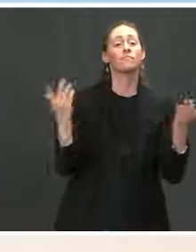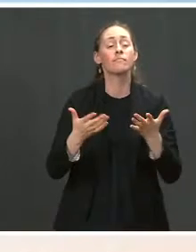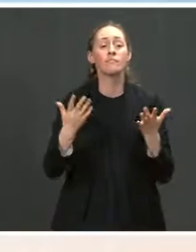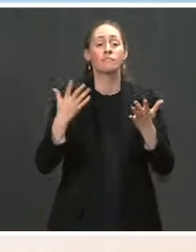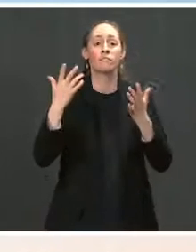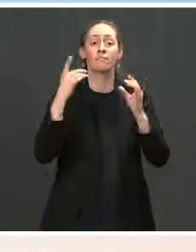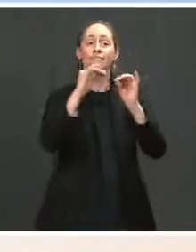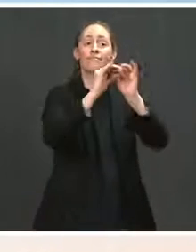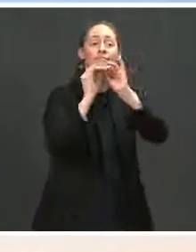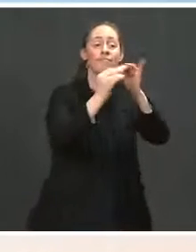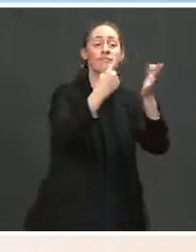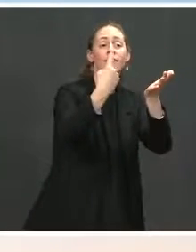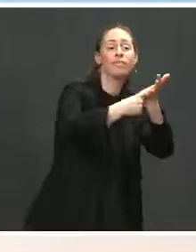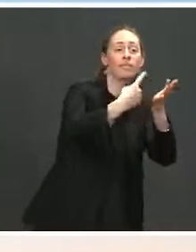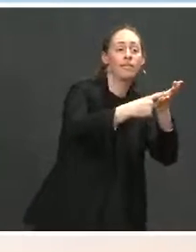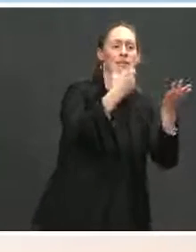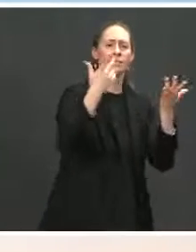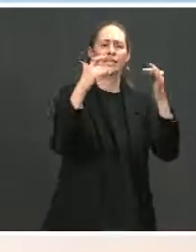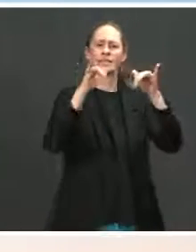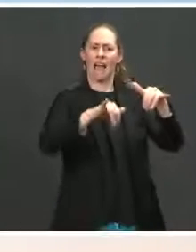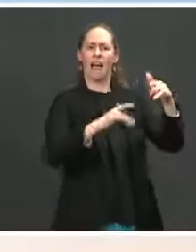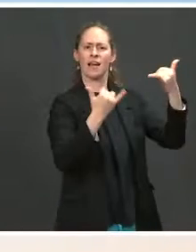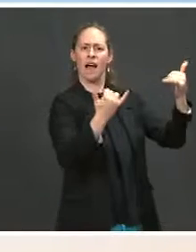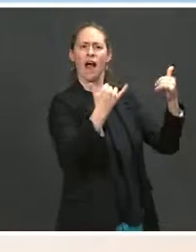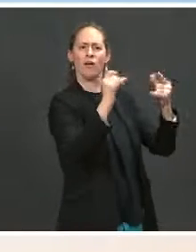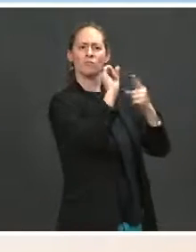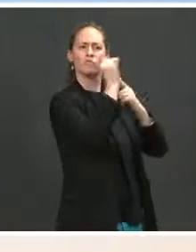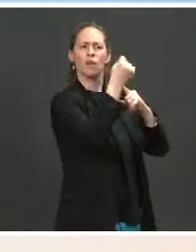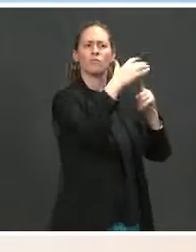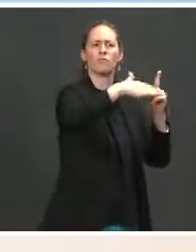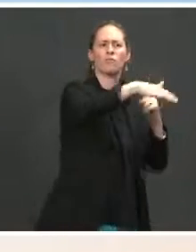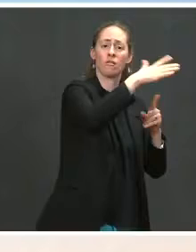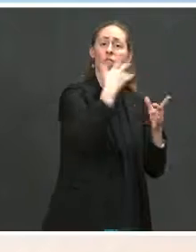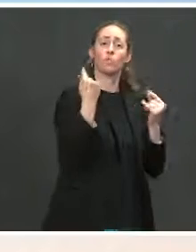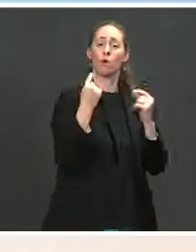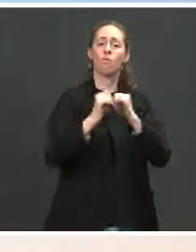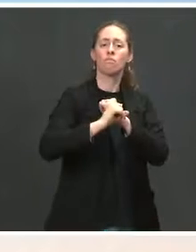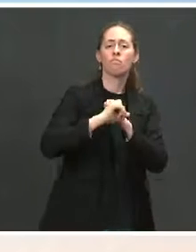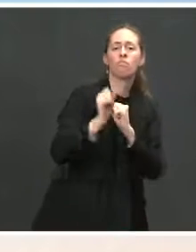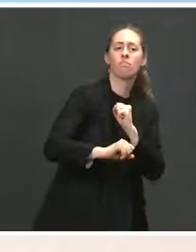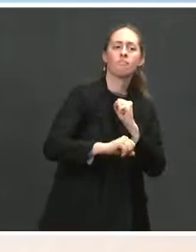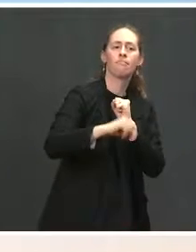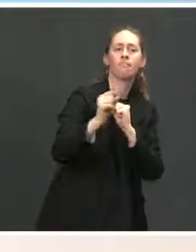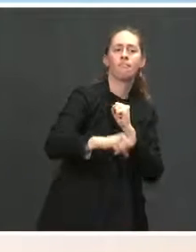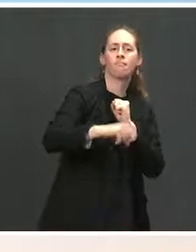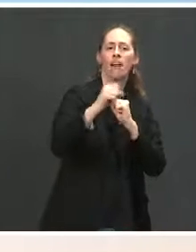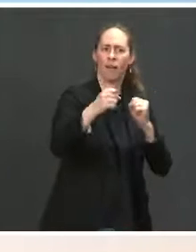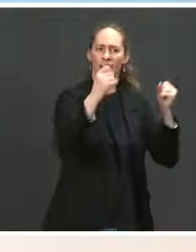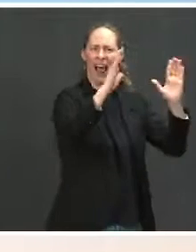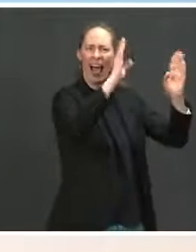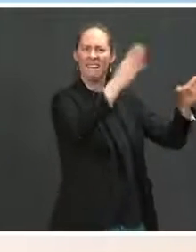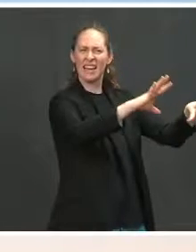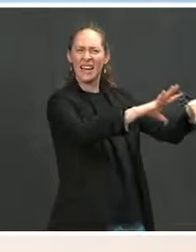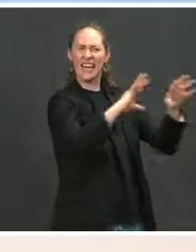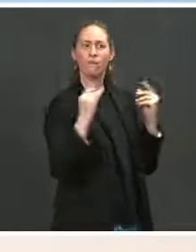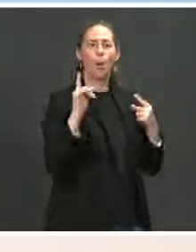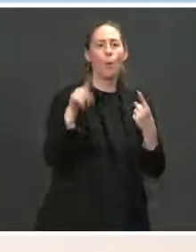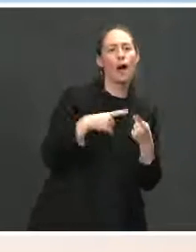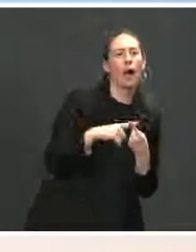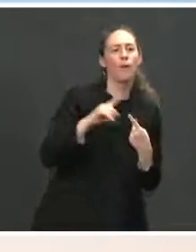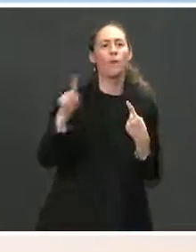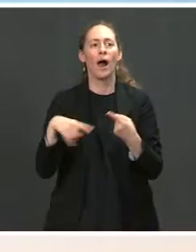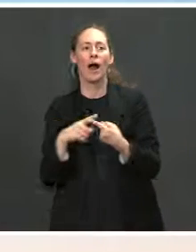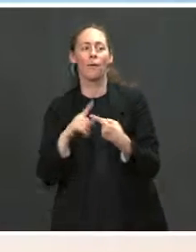conditions-based withdrawal, it punts it down the road. We will never leave. What conditions would we be required to leave? By how long? What is